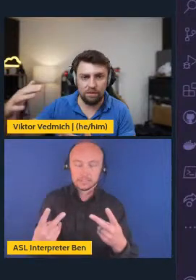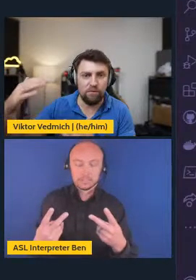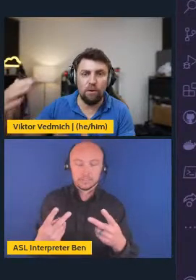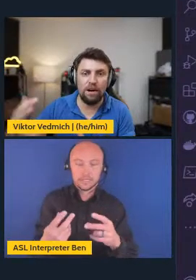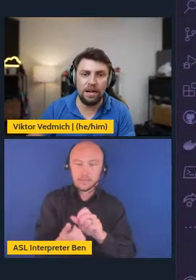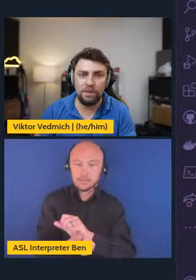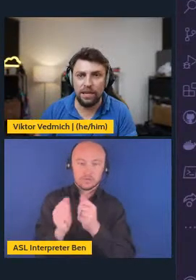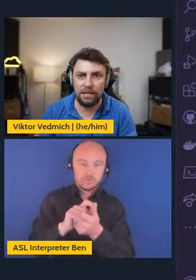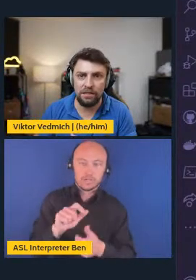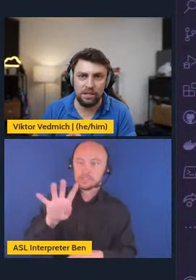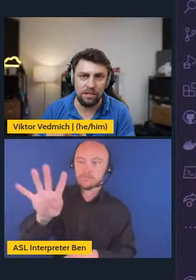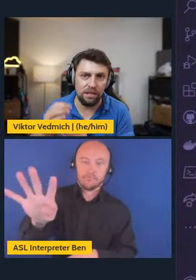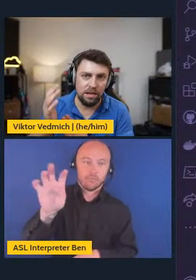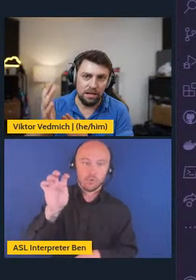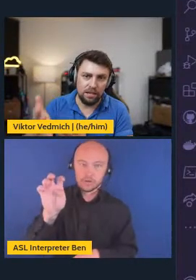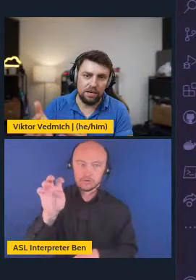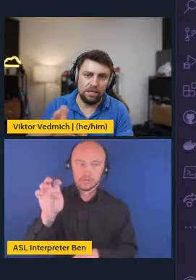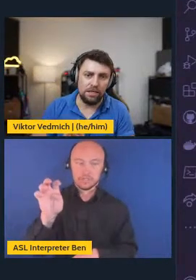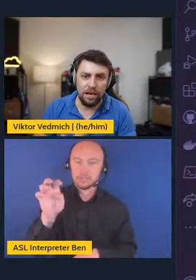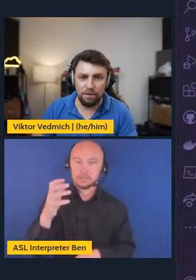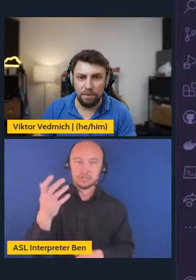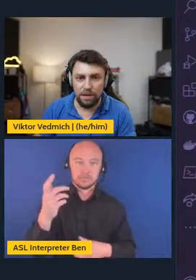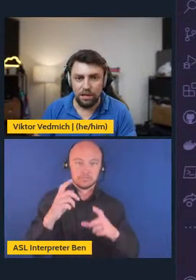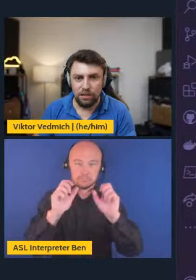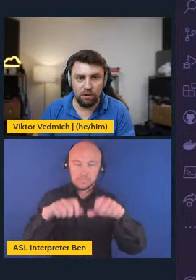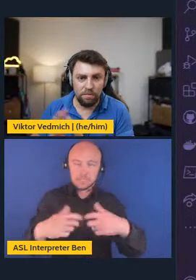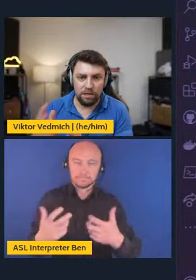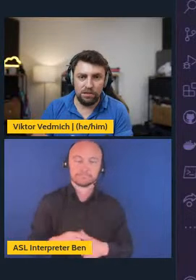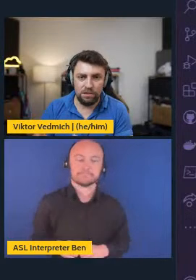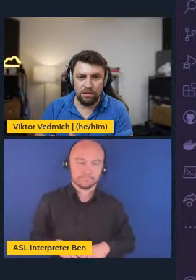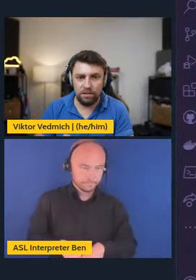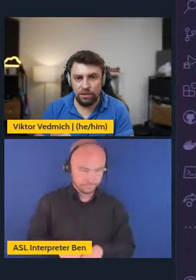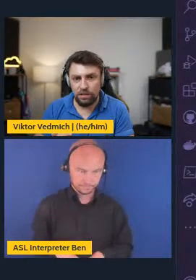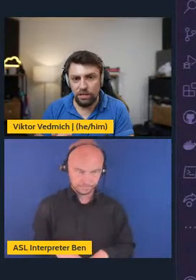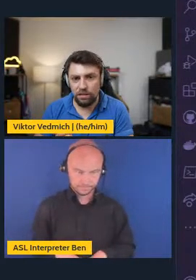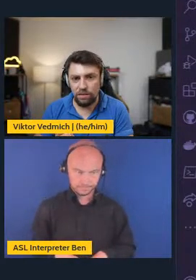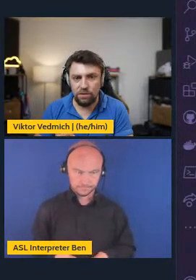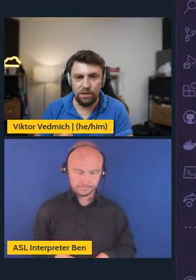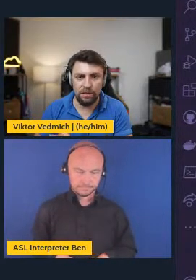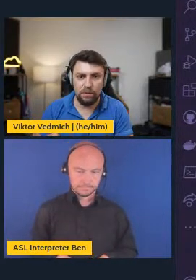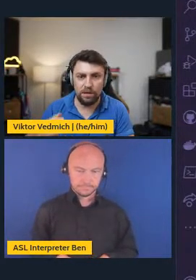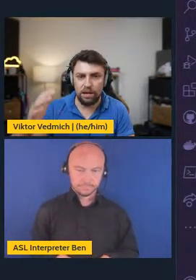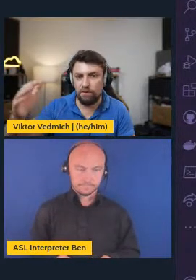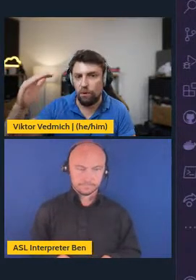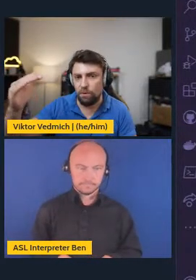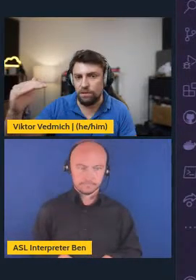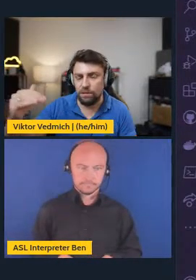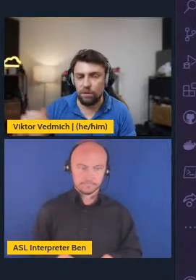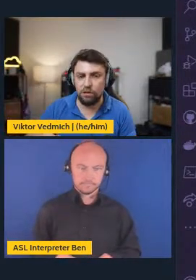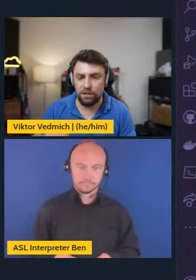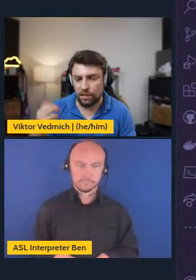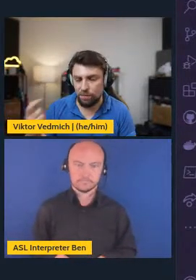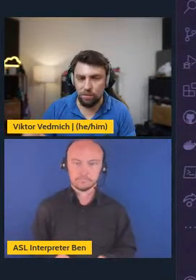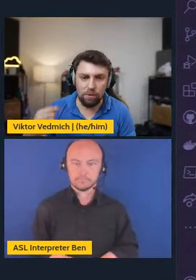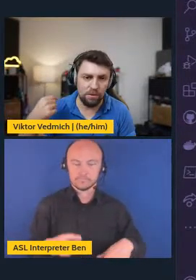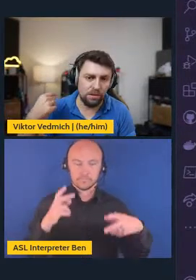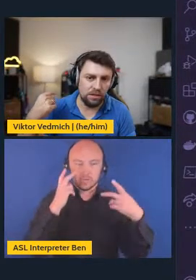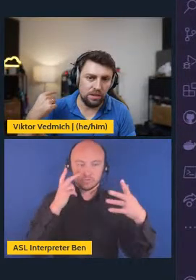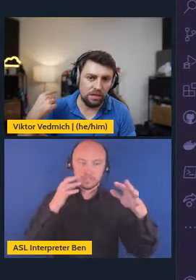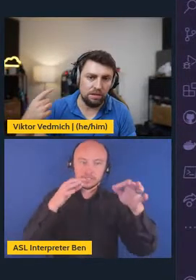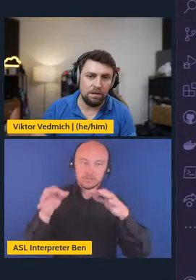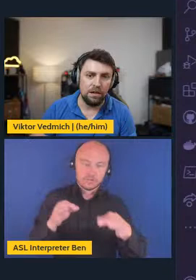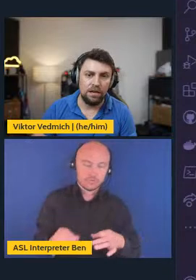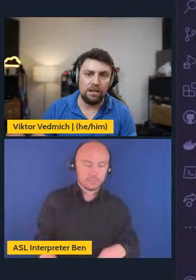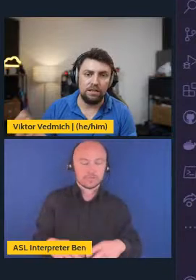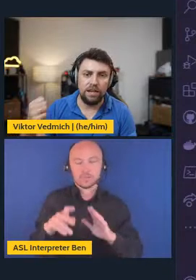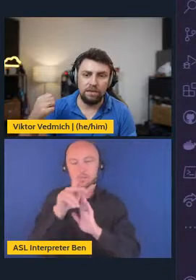like 400 lines in YAML. So as you can see, it demonstrates that we have all description like network